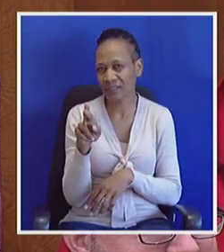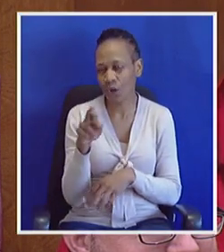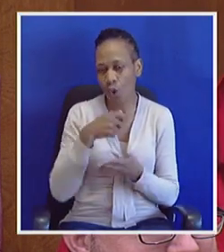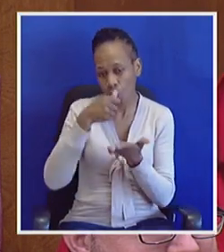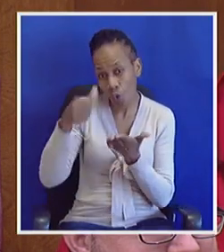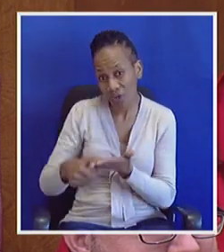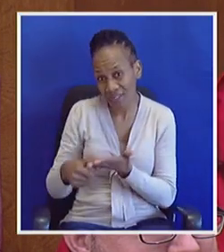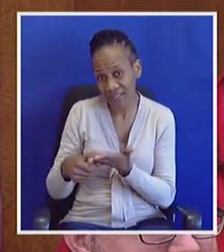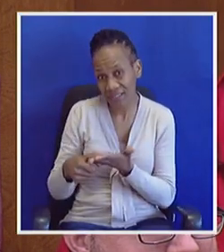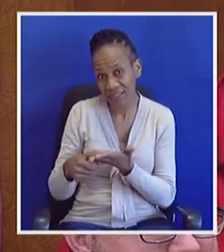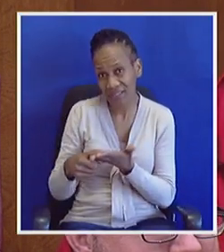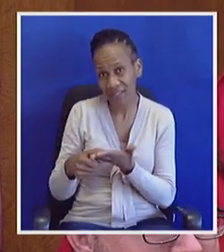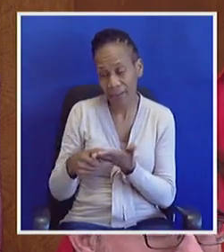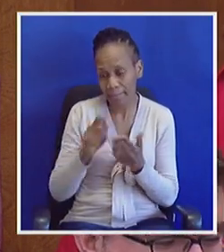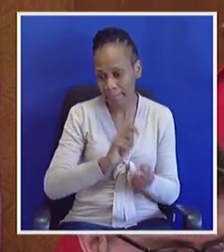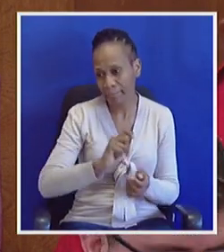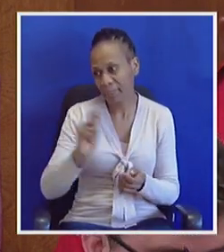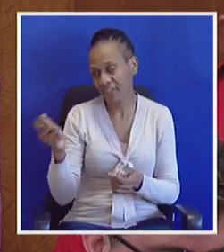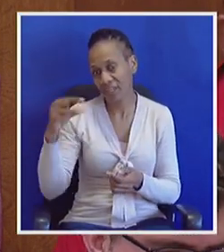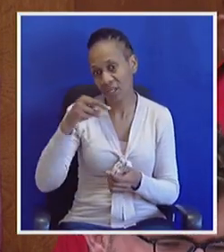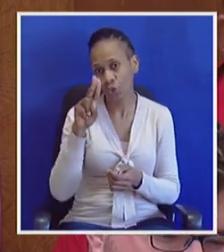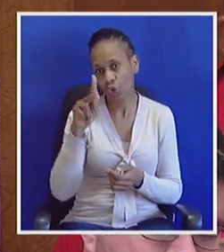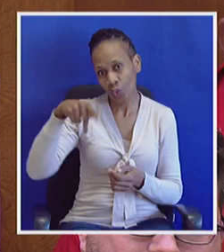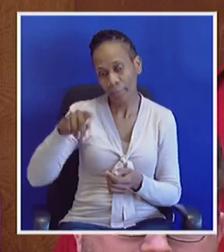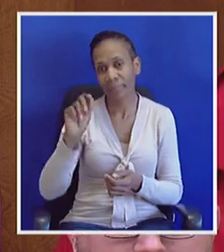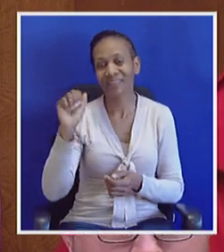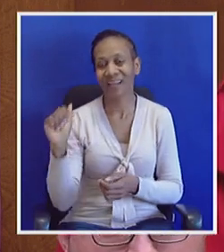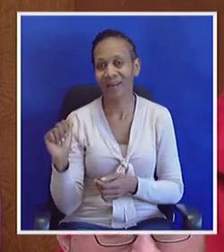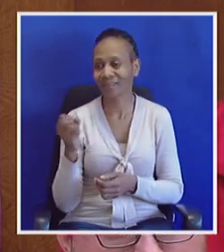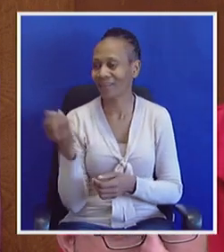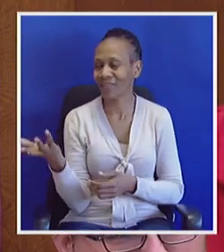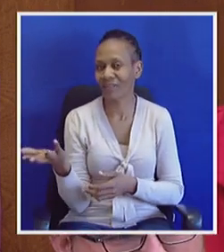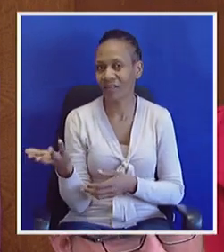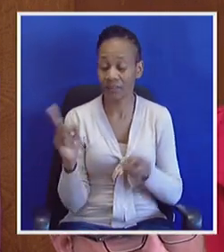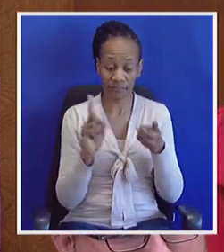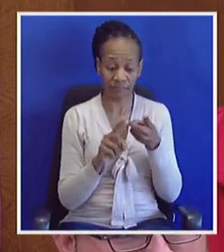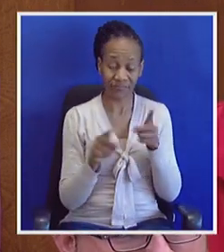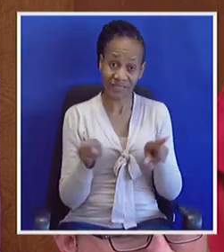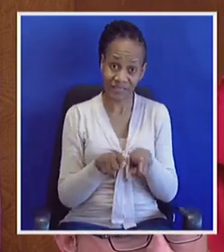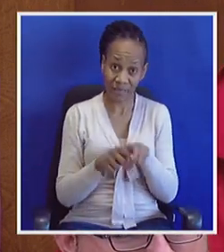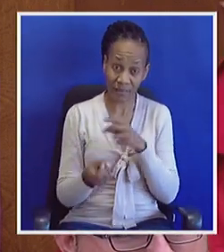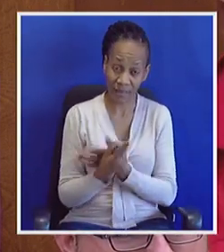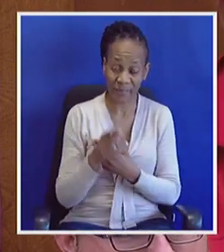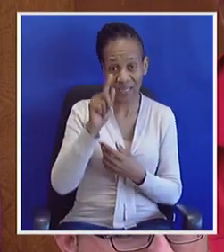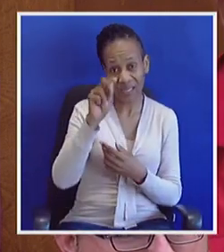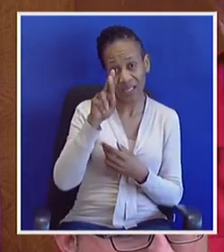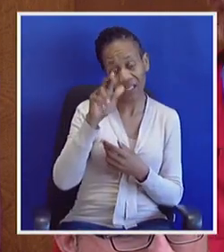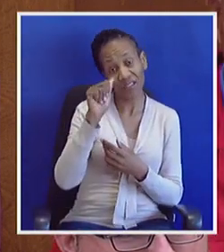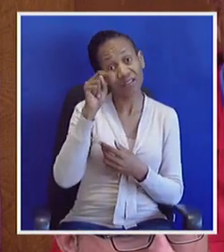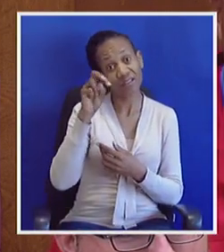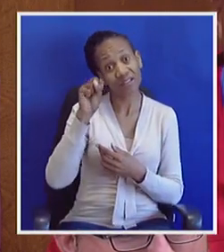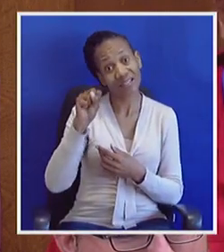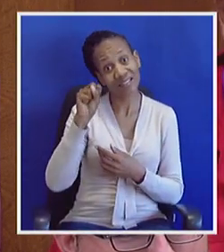of 7 billion rand was awarded to the Guptas without a tender. The same thing happened with Transnet when the Guptas